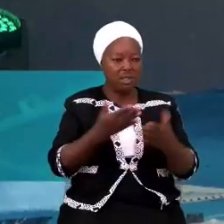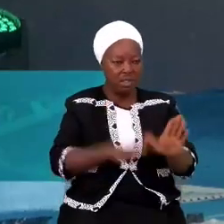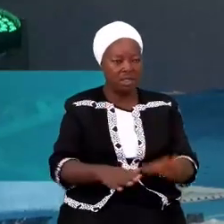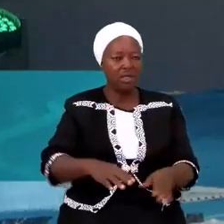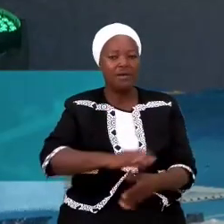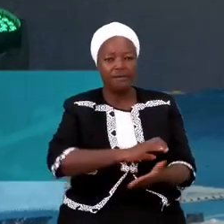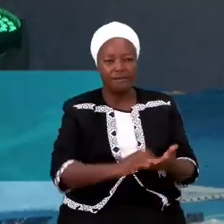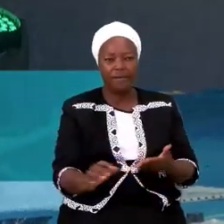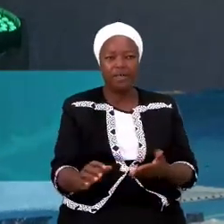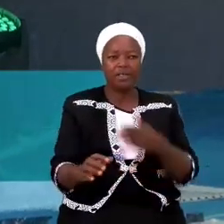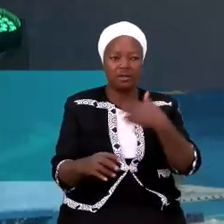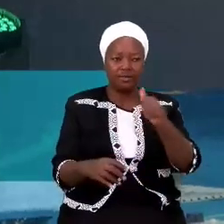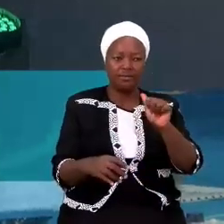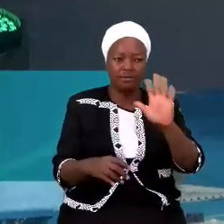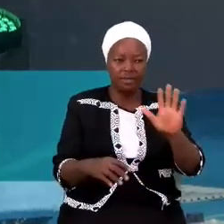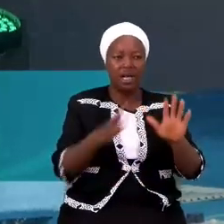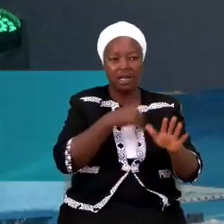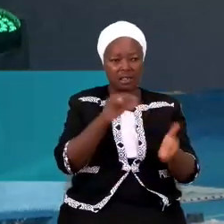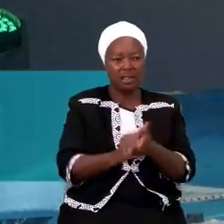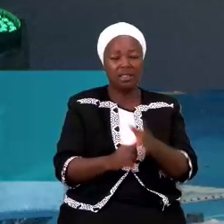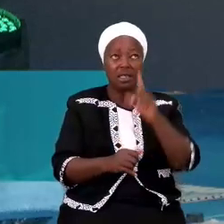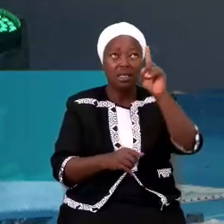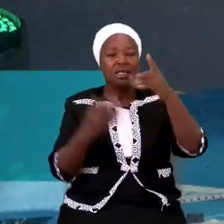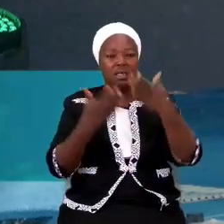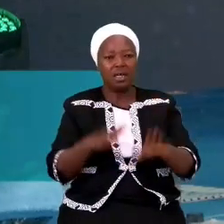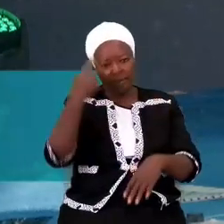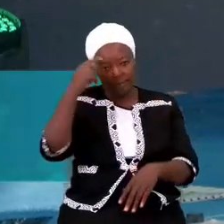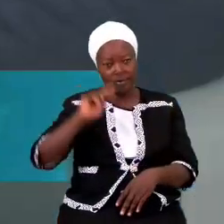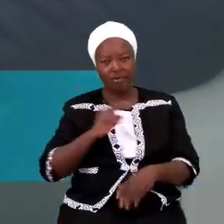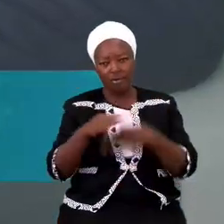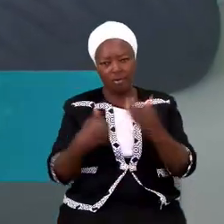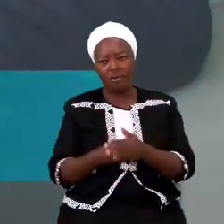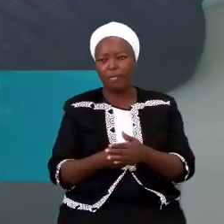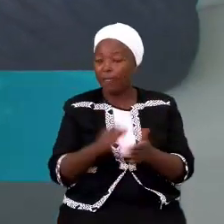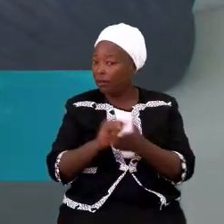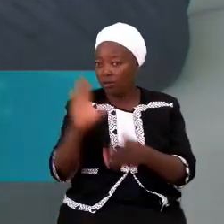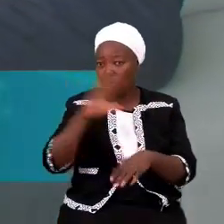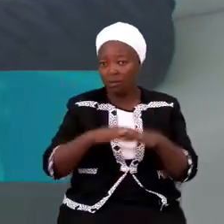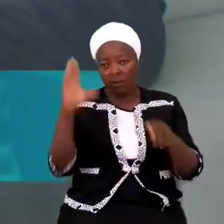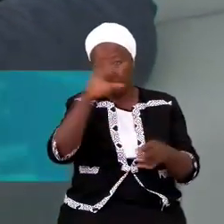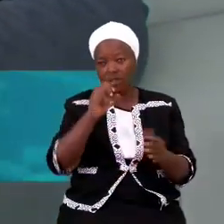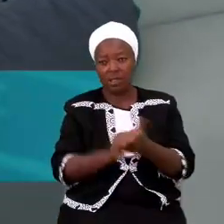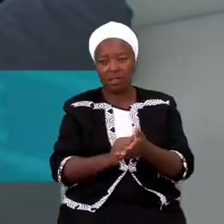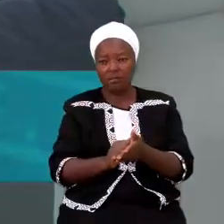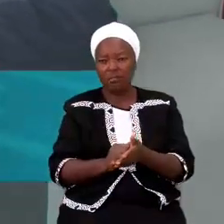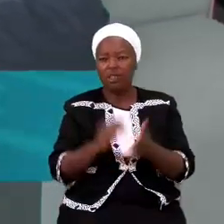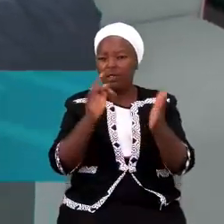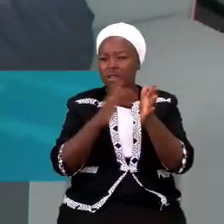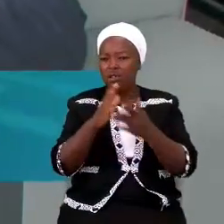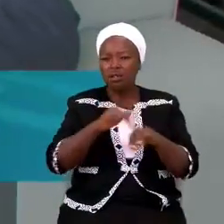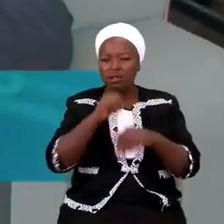for just the Jews. He didn't die for just some selected Gentiles. He died for all.